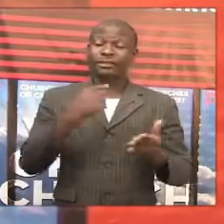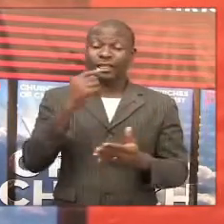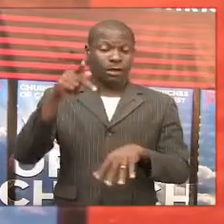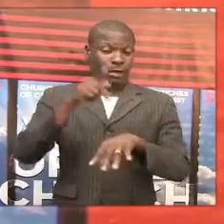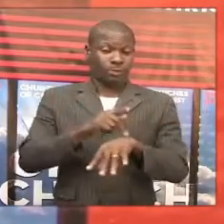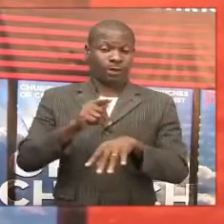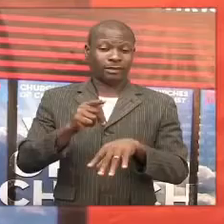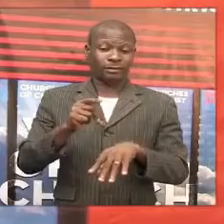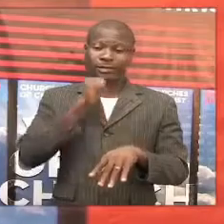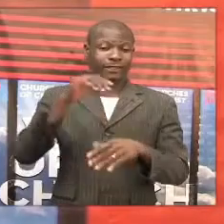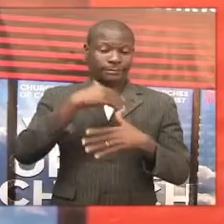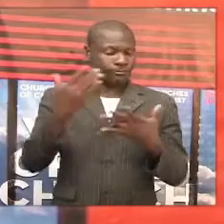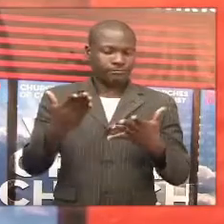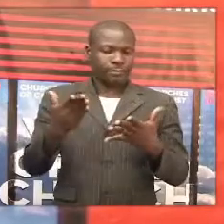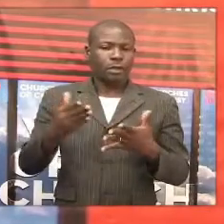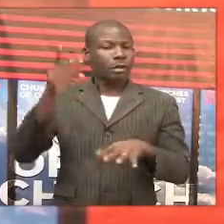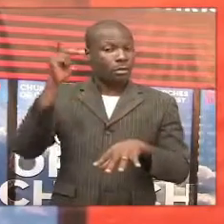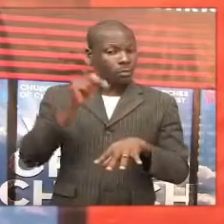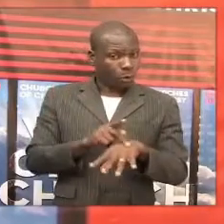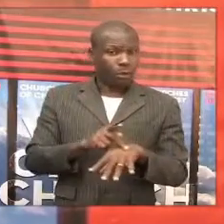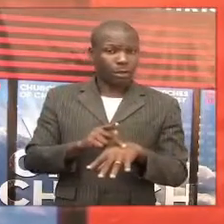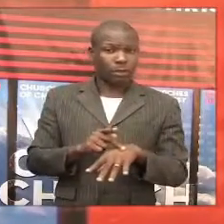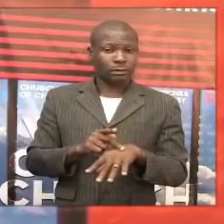kanfo na statement bi o ha se e ma